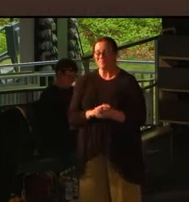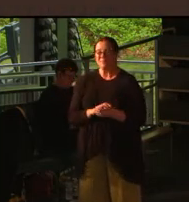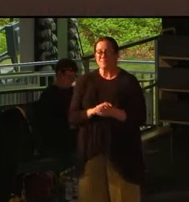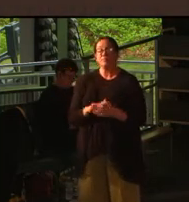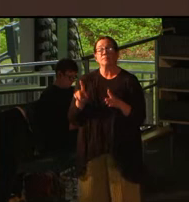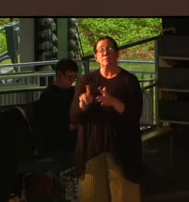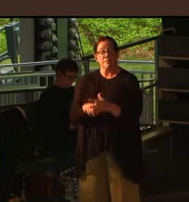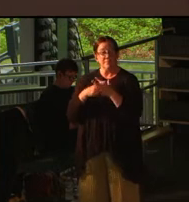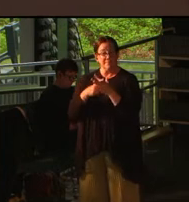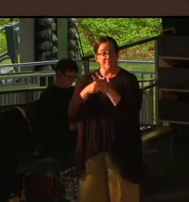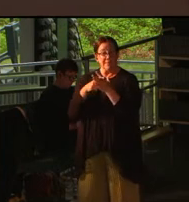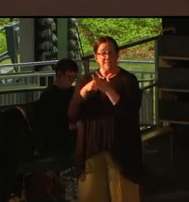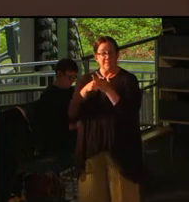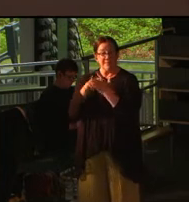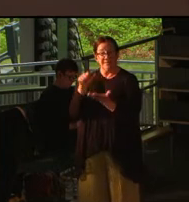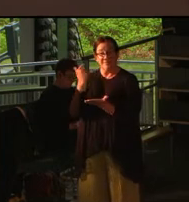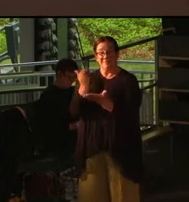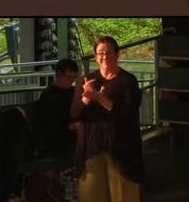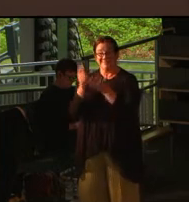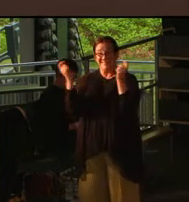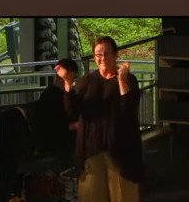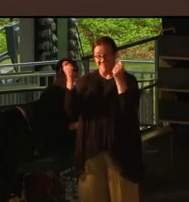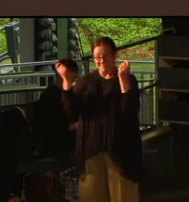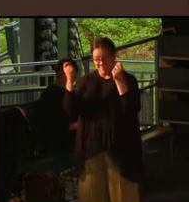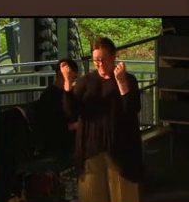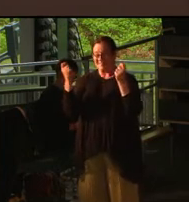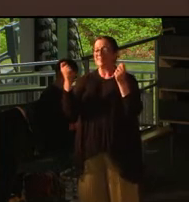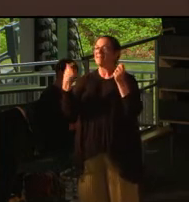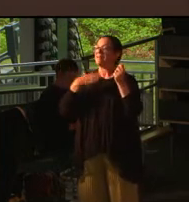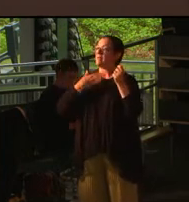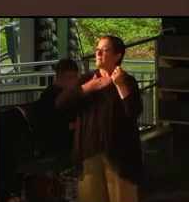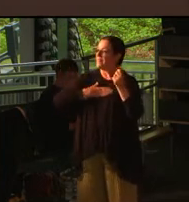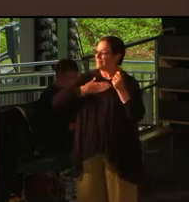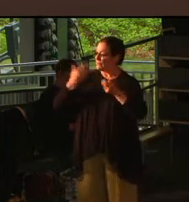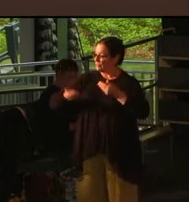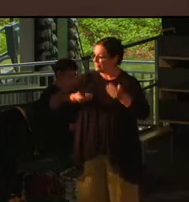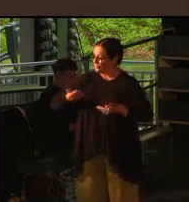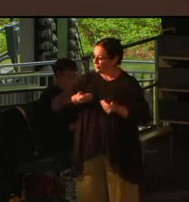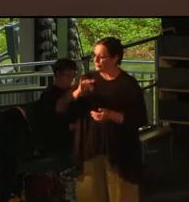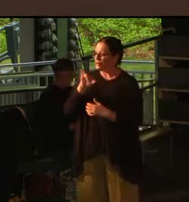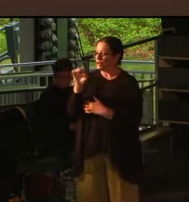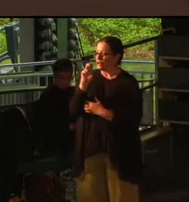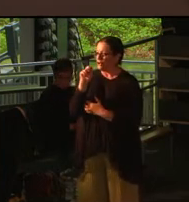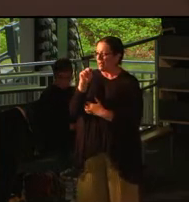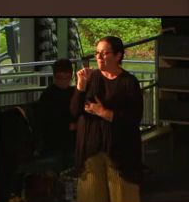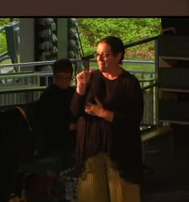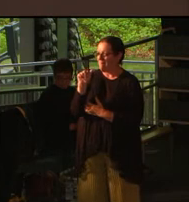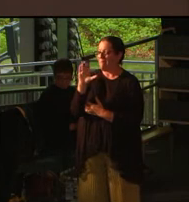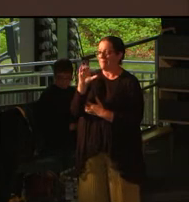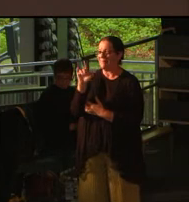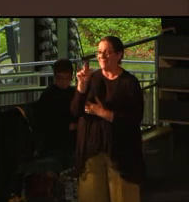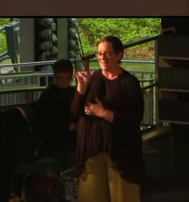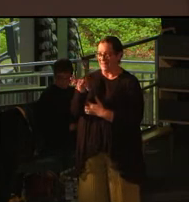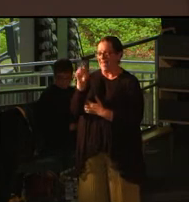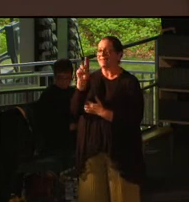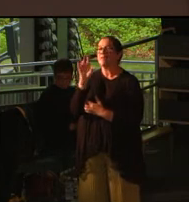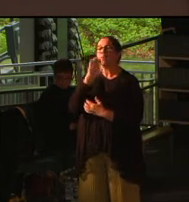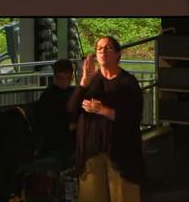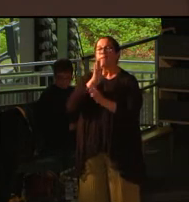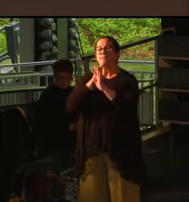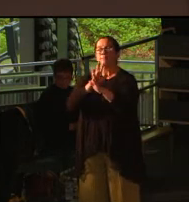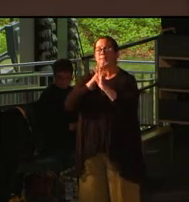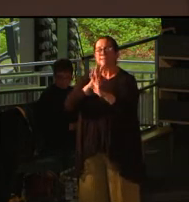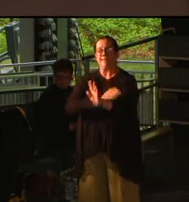the commencement ceremony, I am pleased to introduce Jenna Cleveland, who will sing